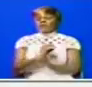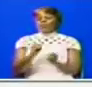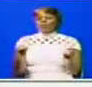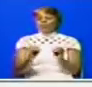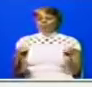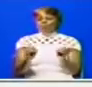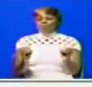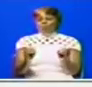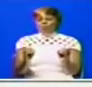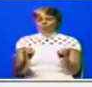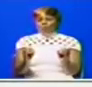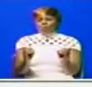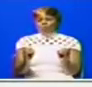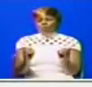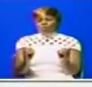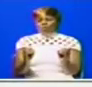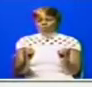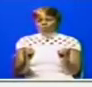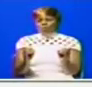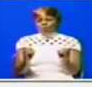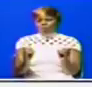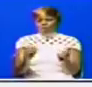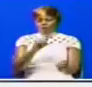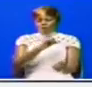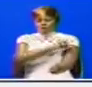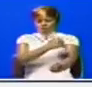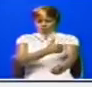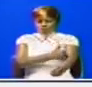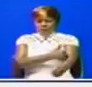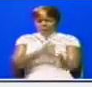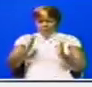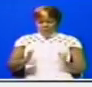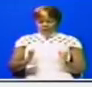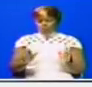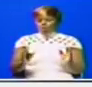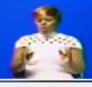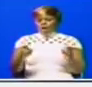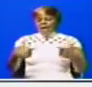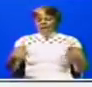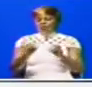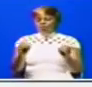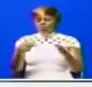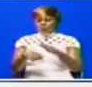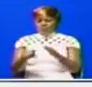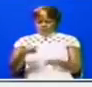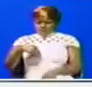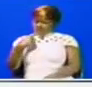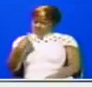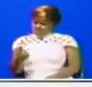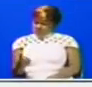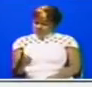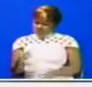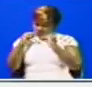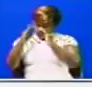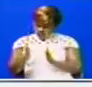to the ministry's regulations, where unauthorized persons are not allowed to access examination centers. What we were telling